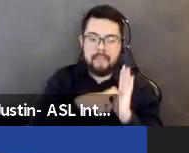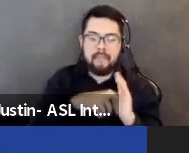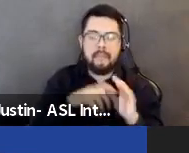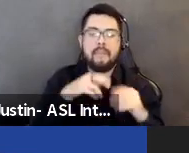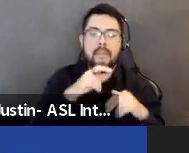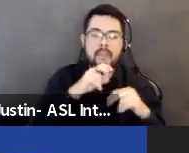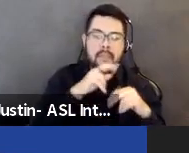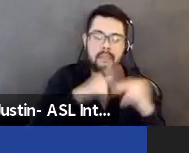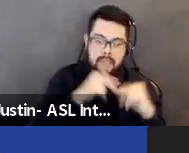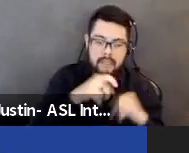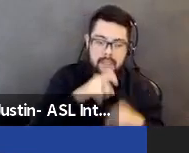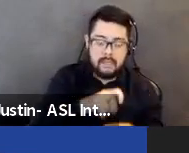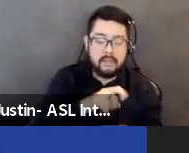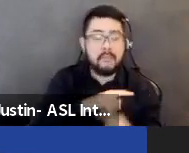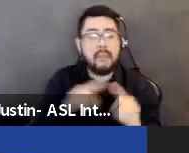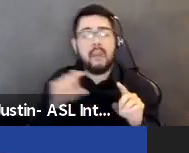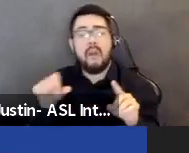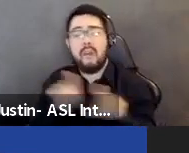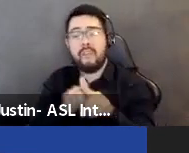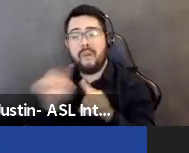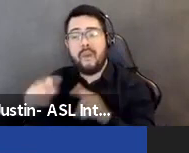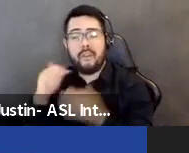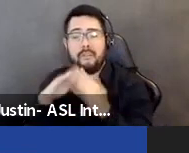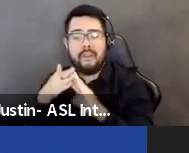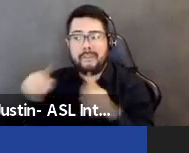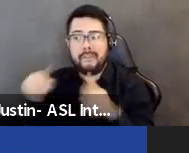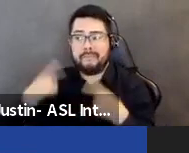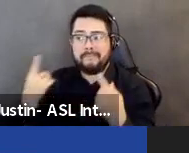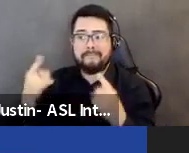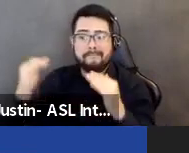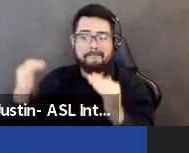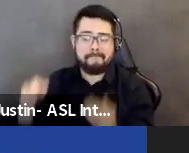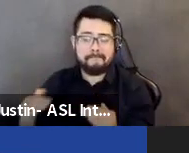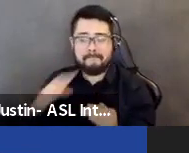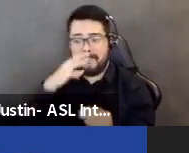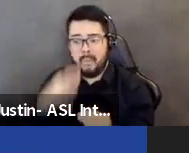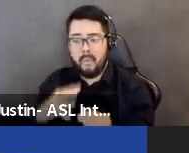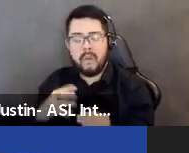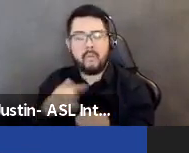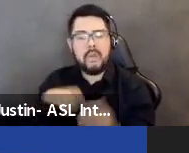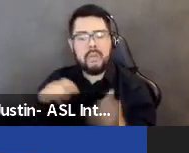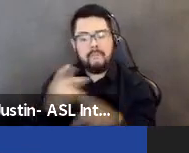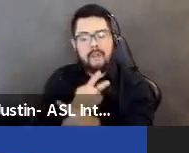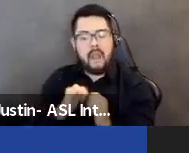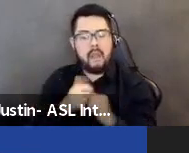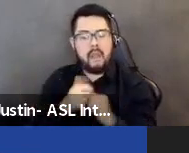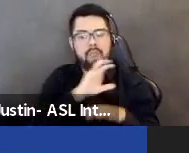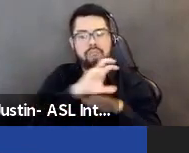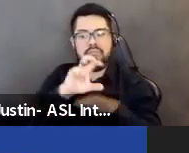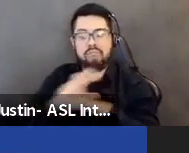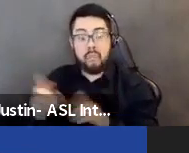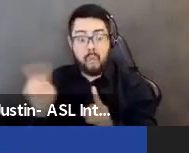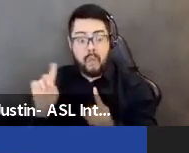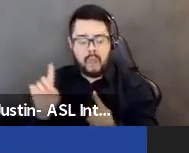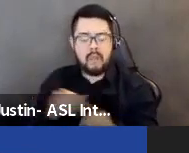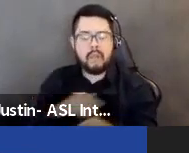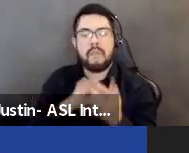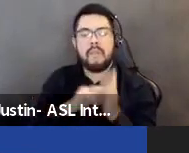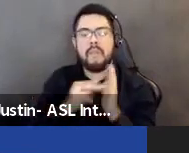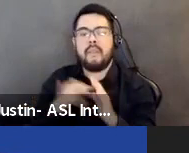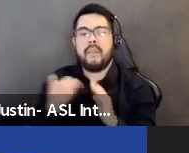communities have been historically underserved and we need to make sure that we have a strong balance in where we're investing within our city and so the equity